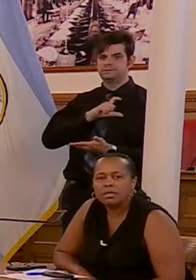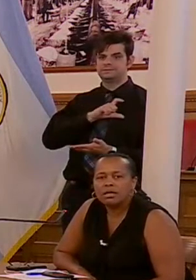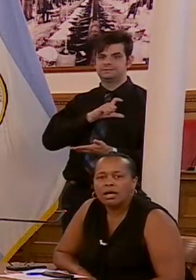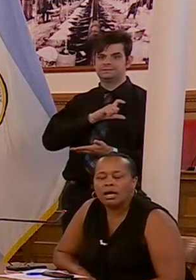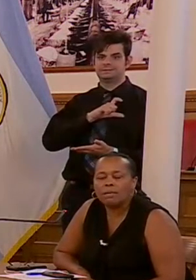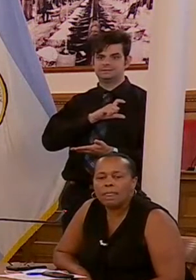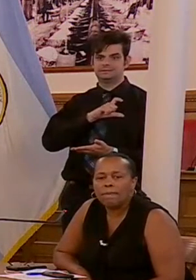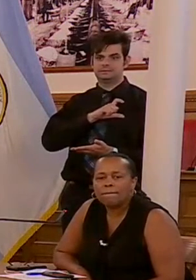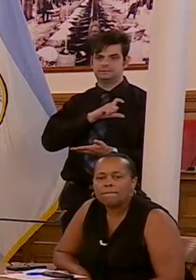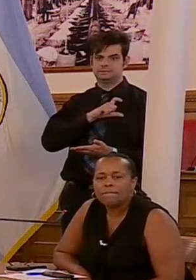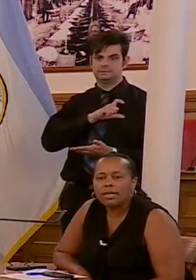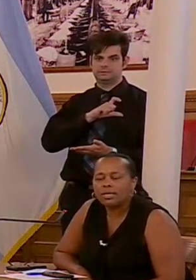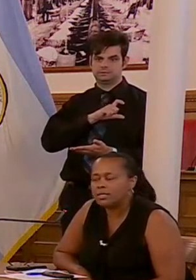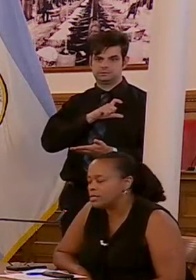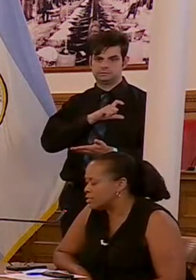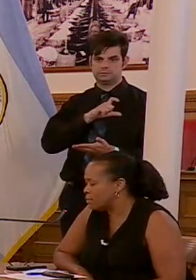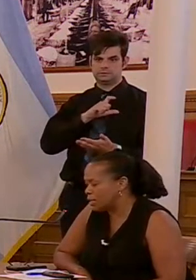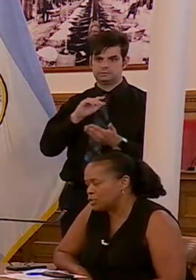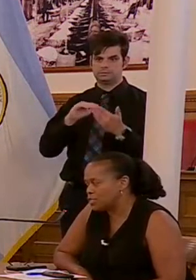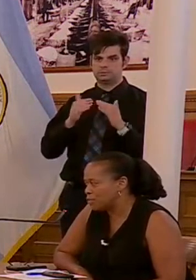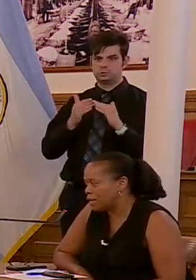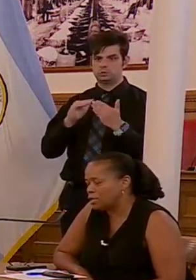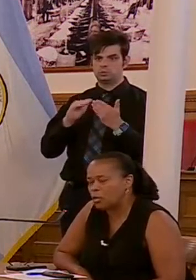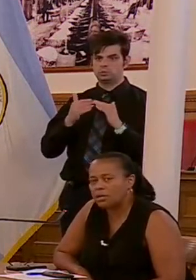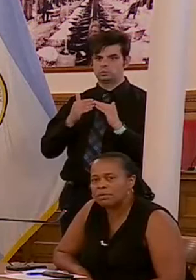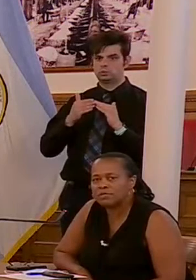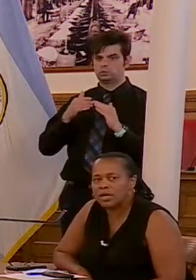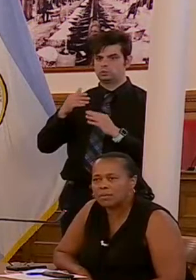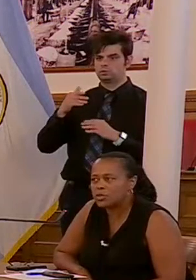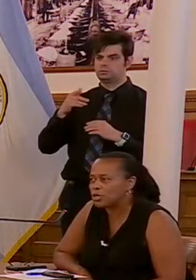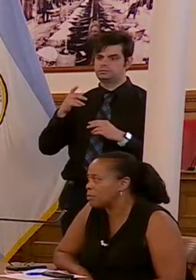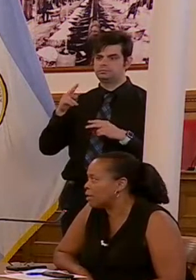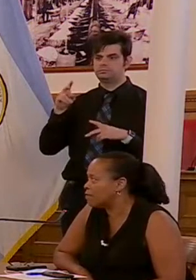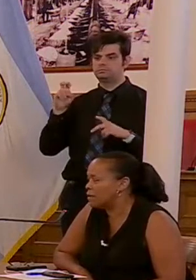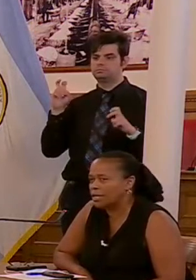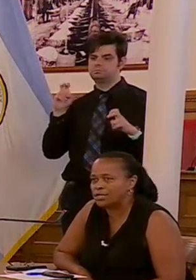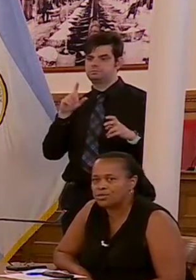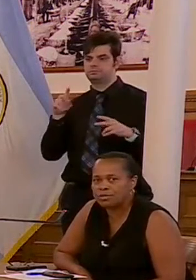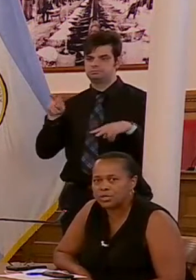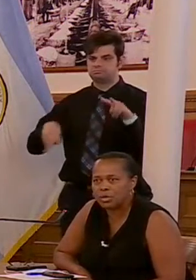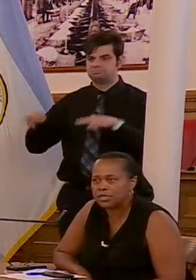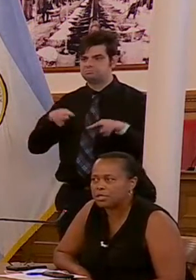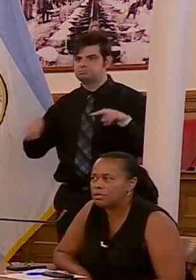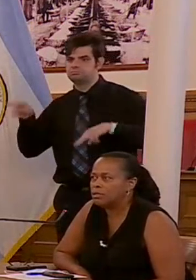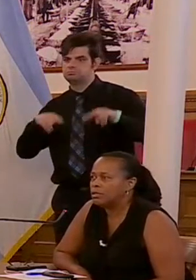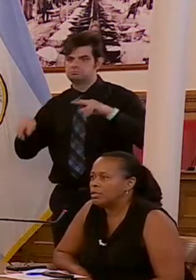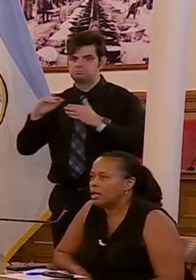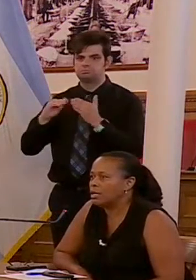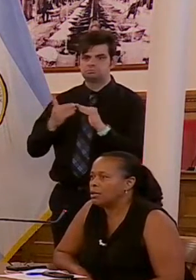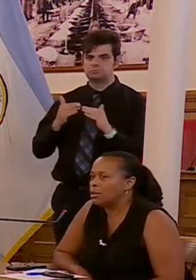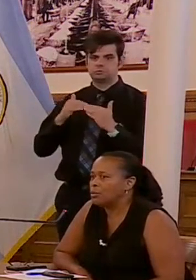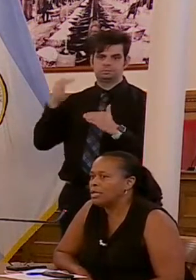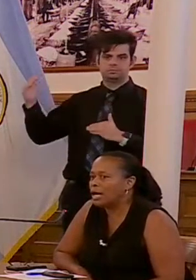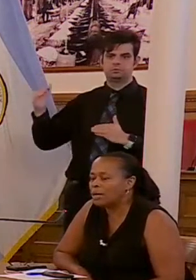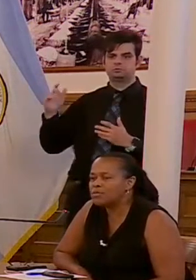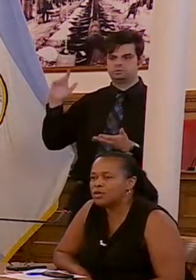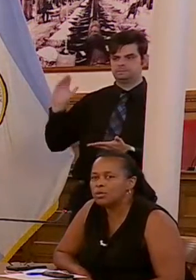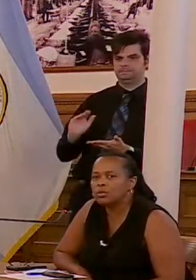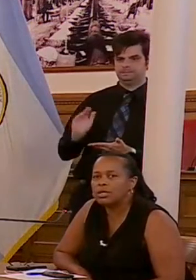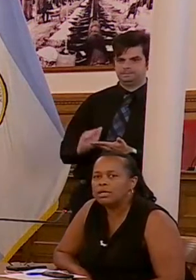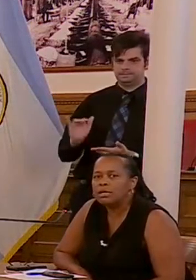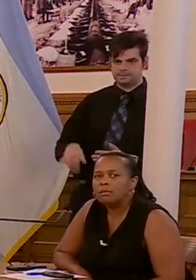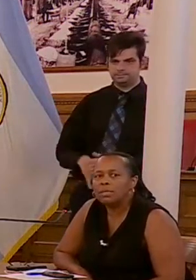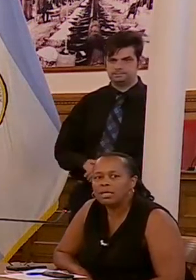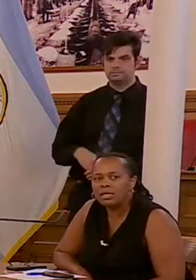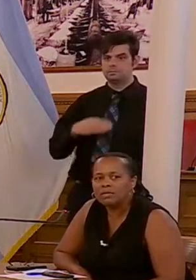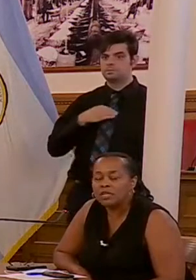clarifications. It is, the mayor just spent quite a bit of time talking about our financial situation. We